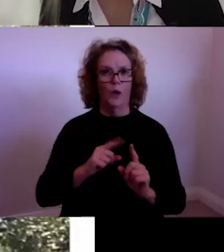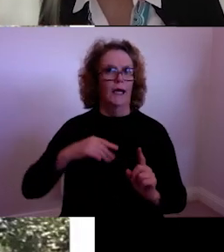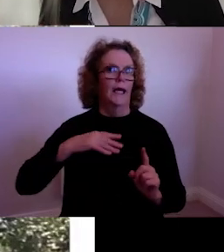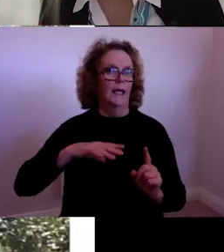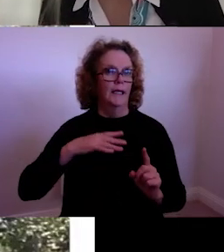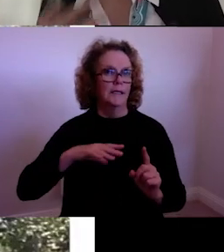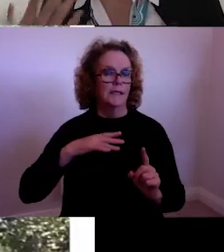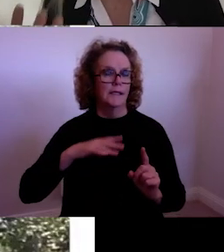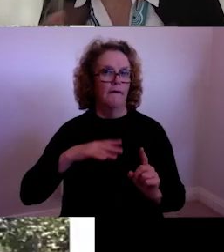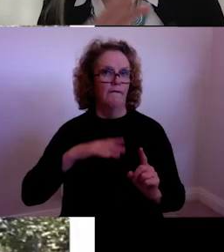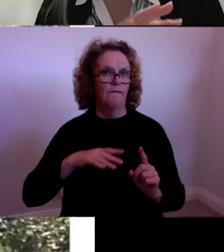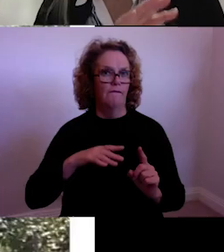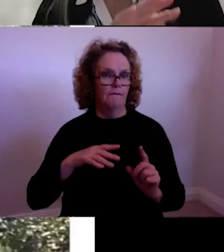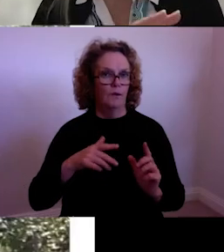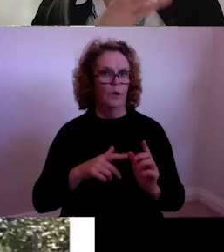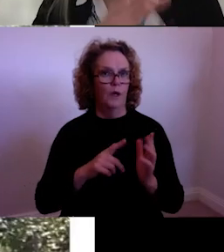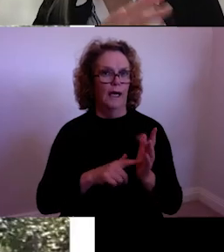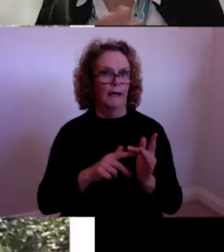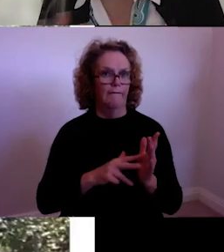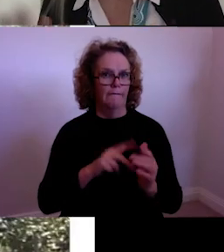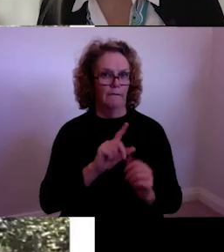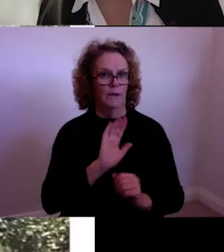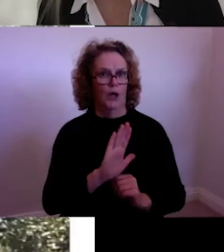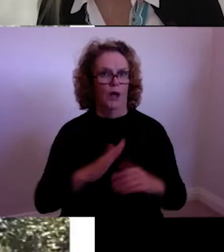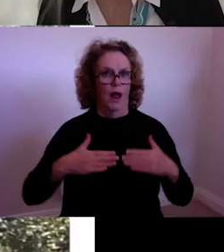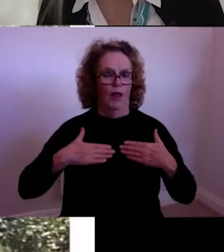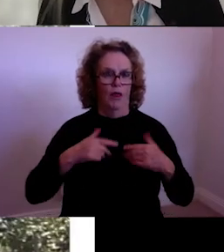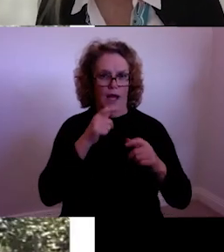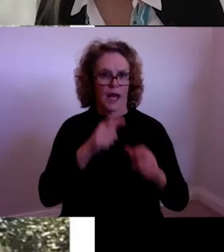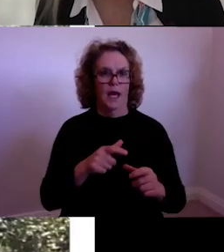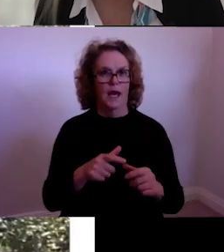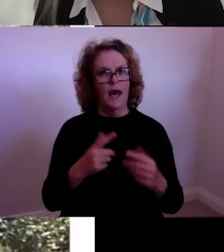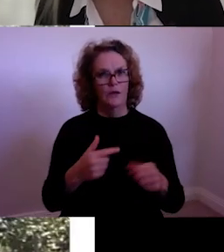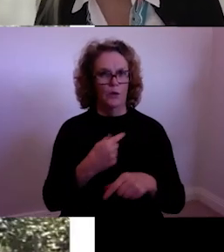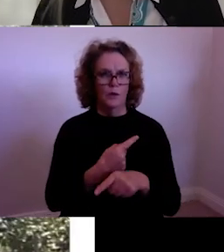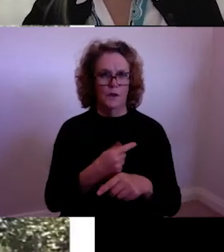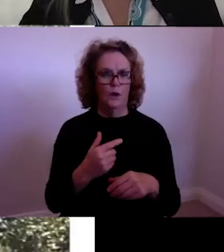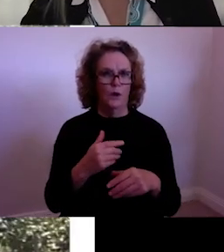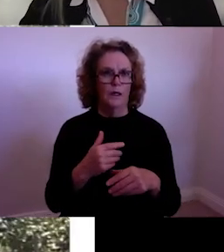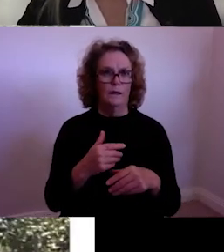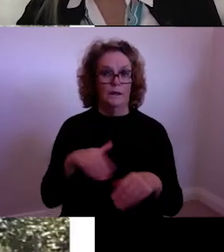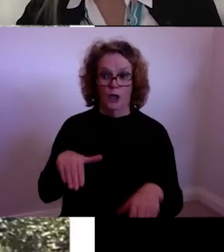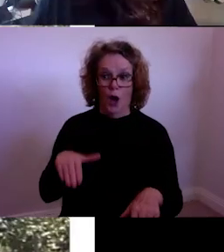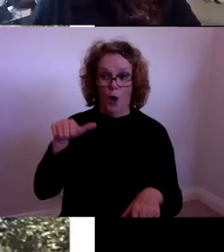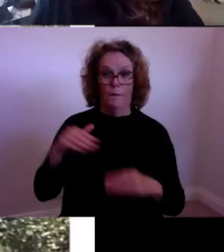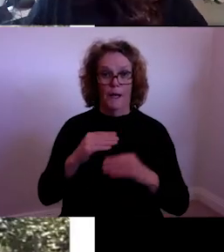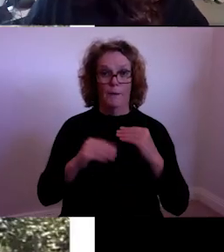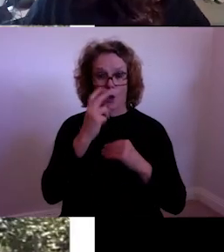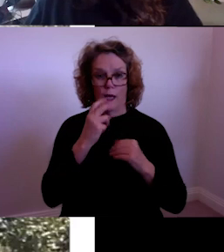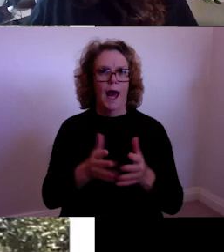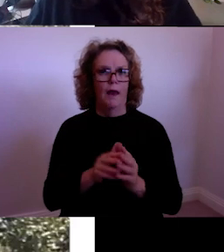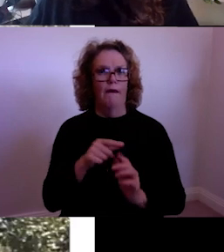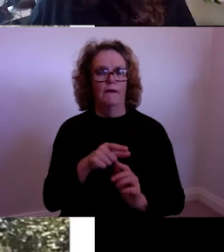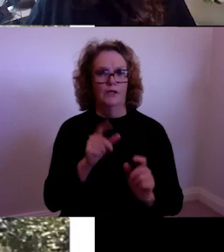for her healthcare and maybe indicate how they might have changed as she's been growing older. Yeah, so